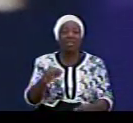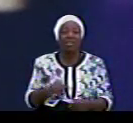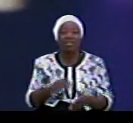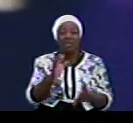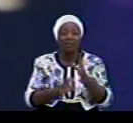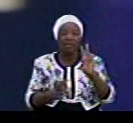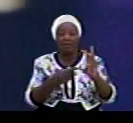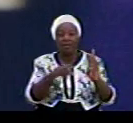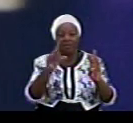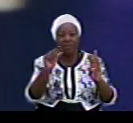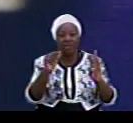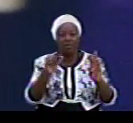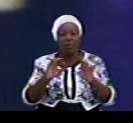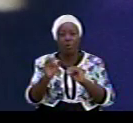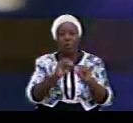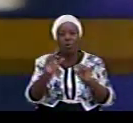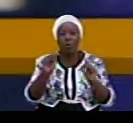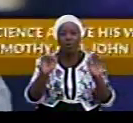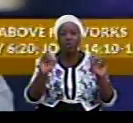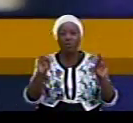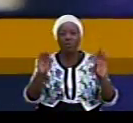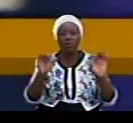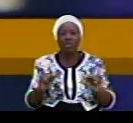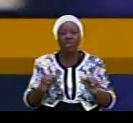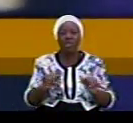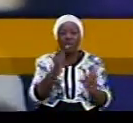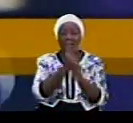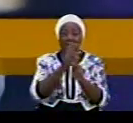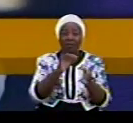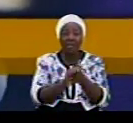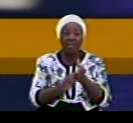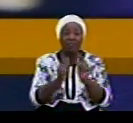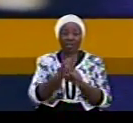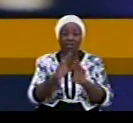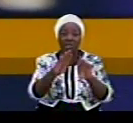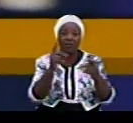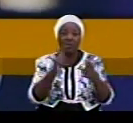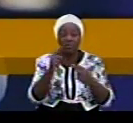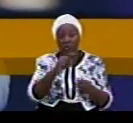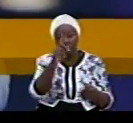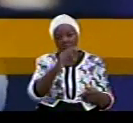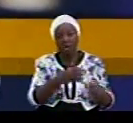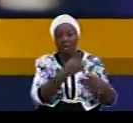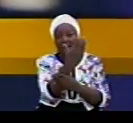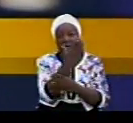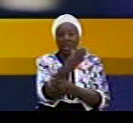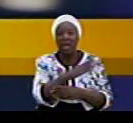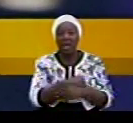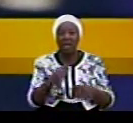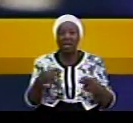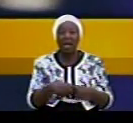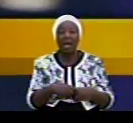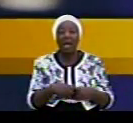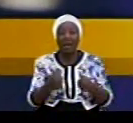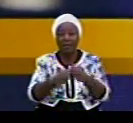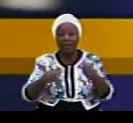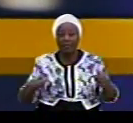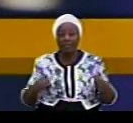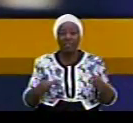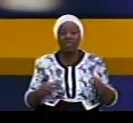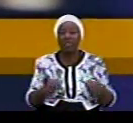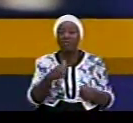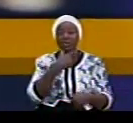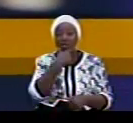keep that which is committed to thy trust, avoiding profane and vain babblings